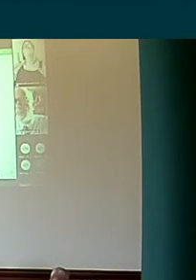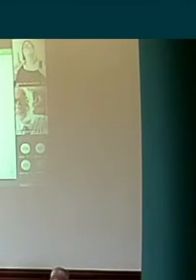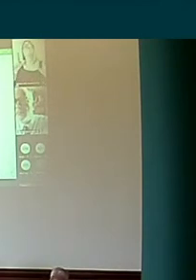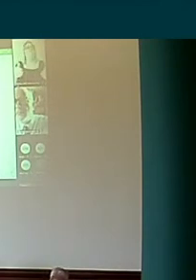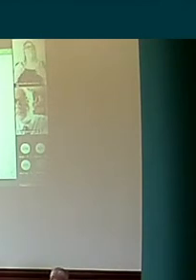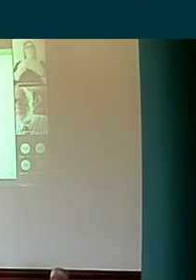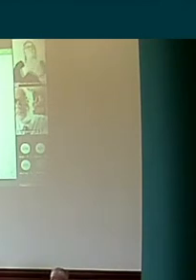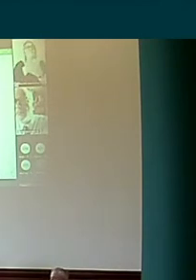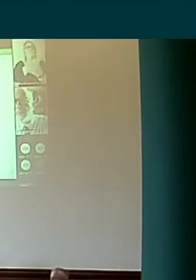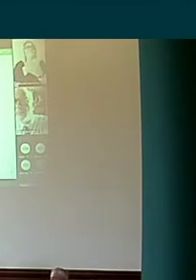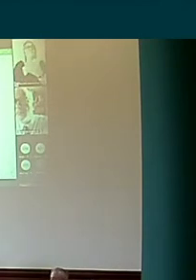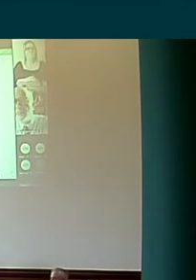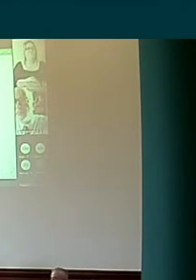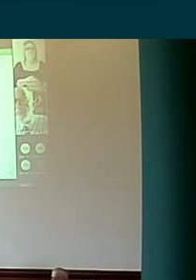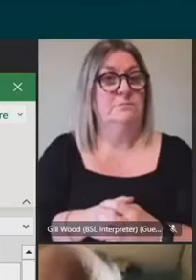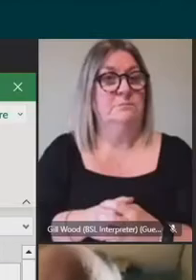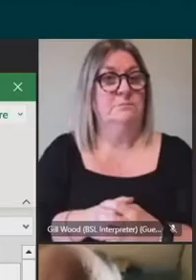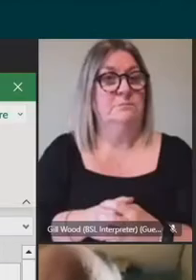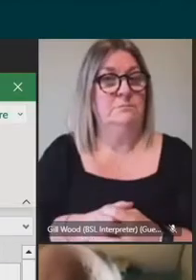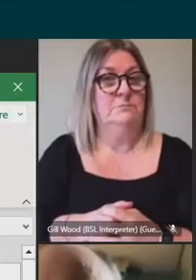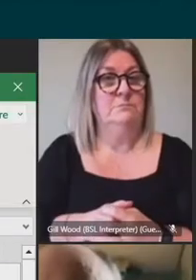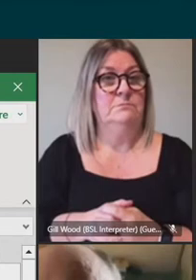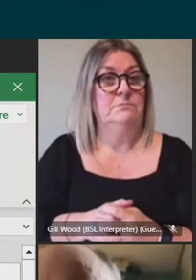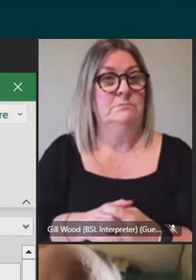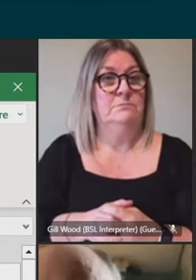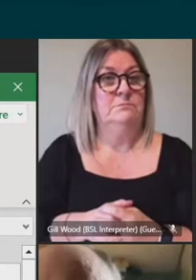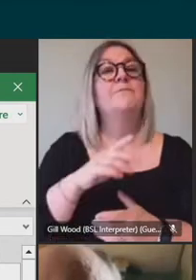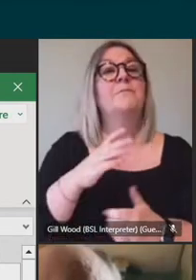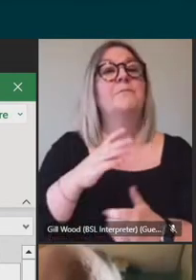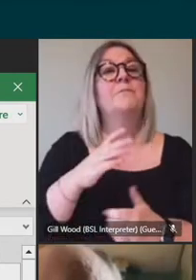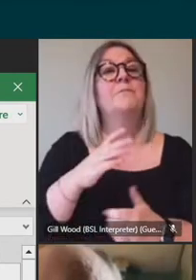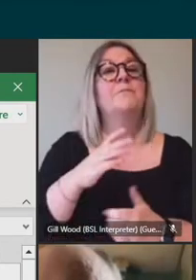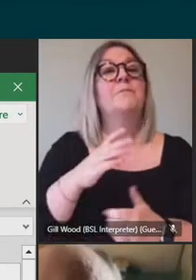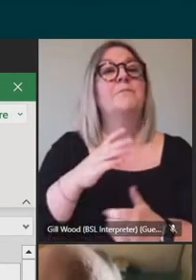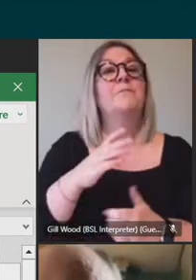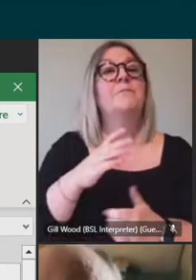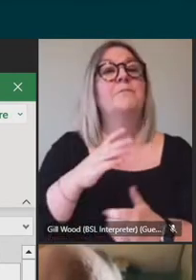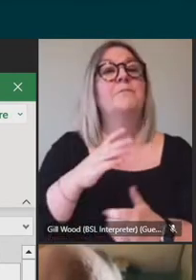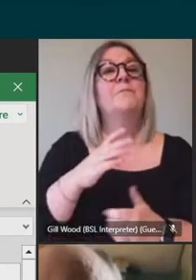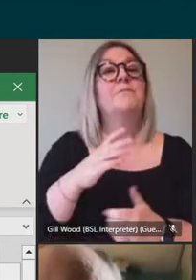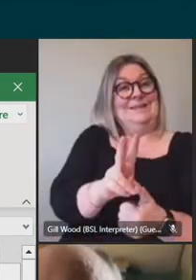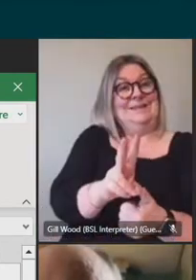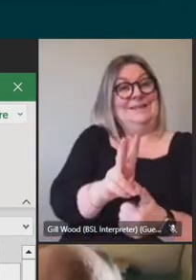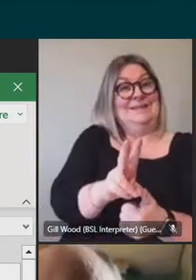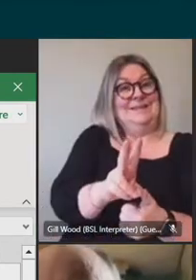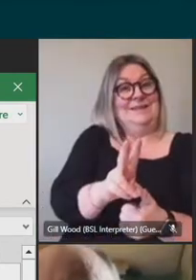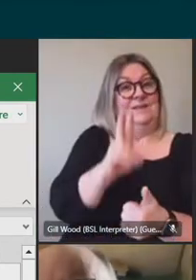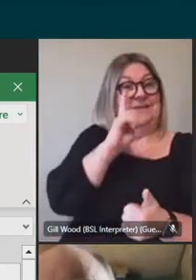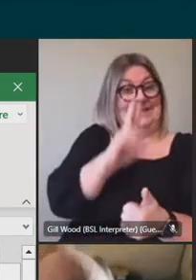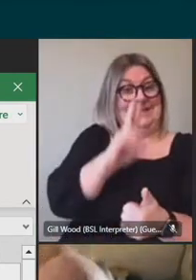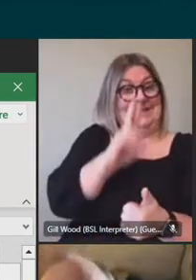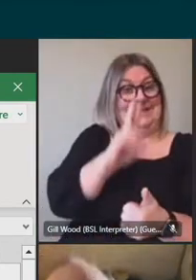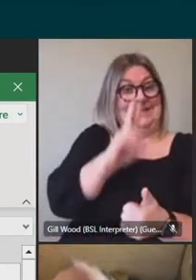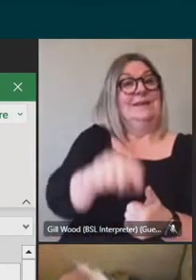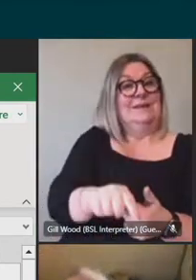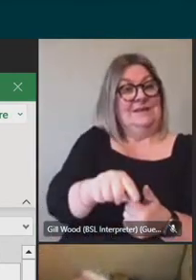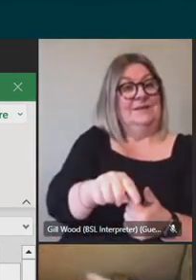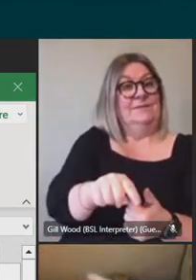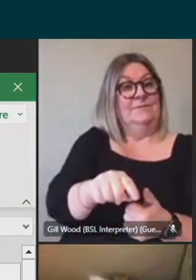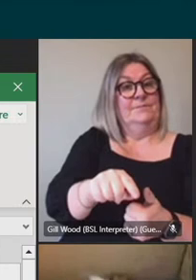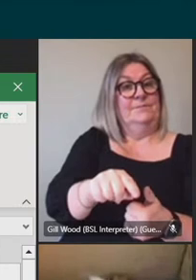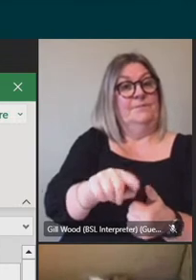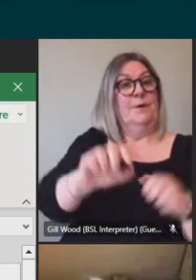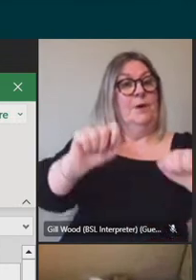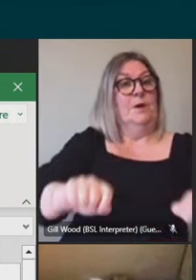First and foremost, okay, can everyone see the... Yeah, I'm struggling to see it myself. Okay, convener.